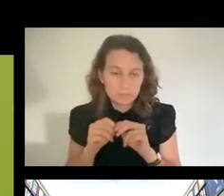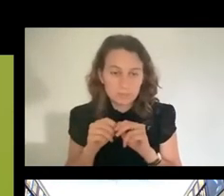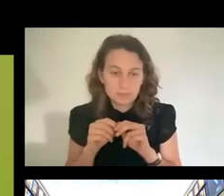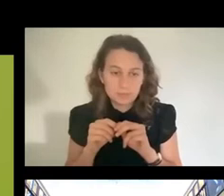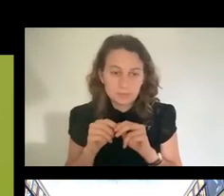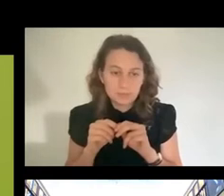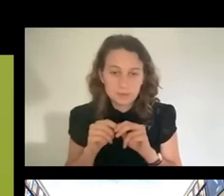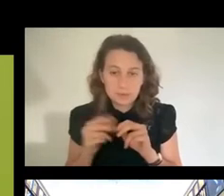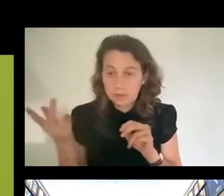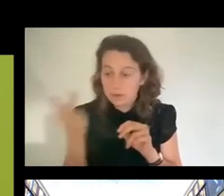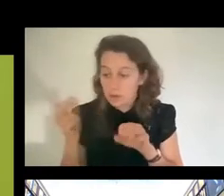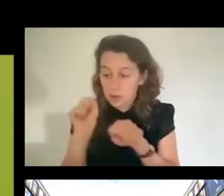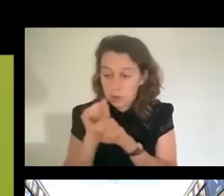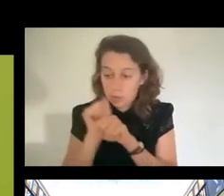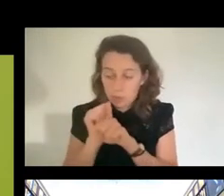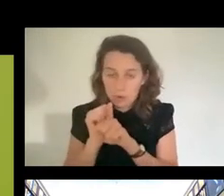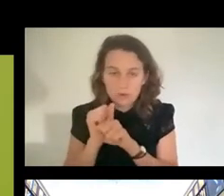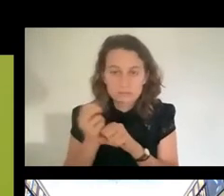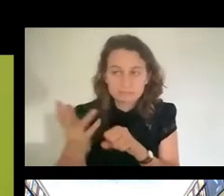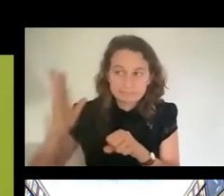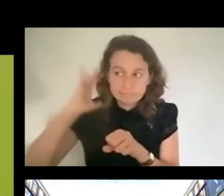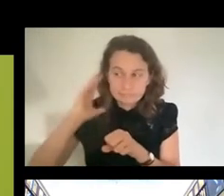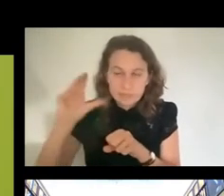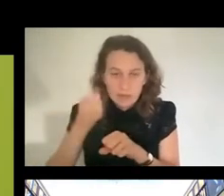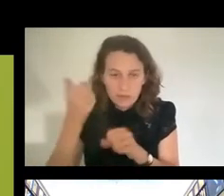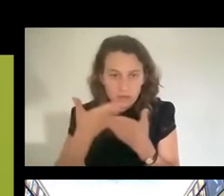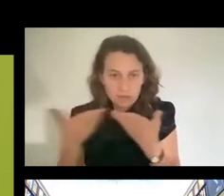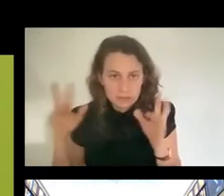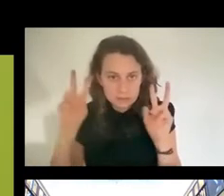worked before like this in other pieces. We have